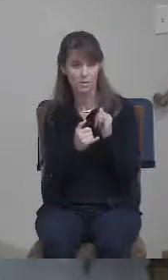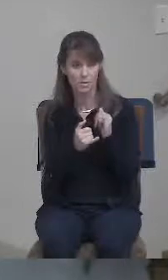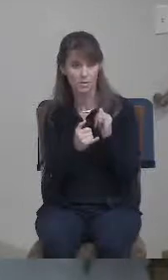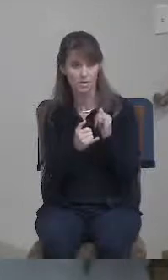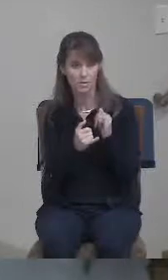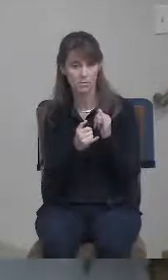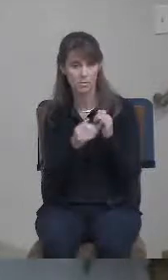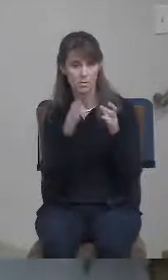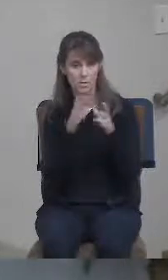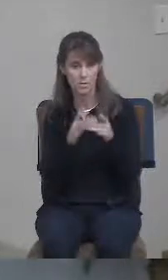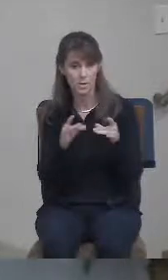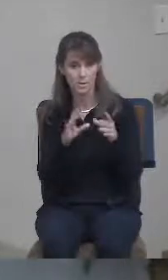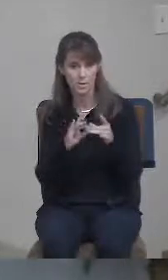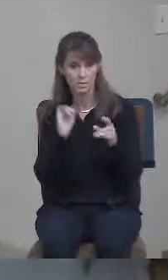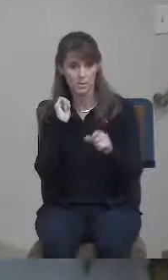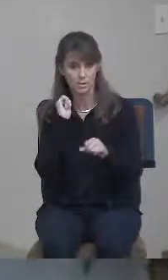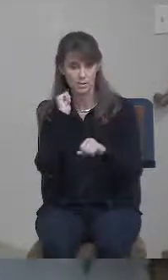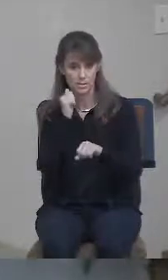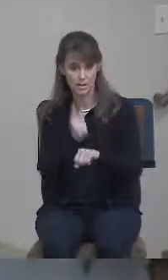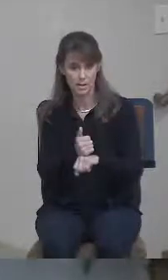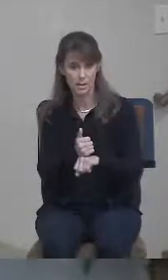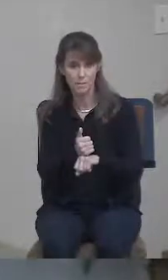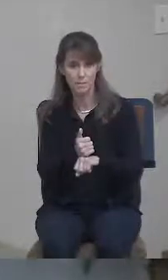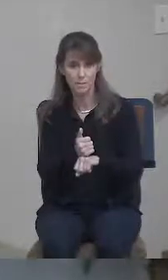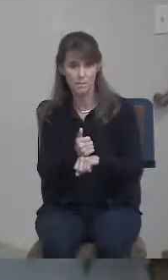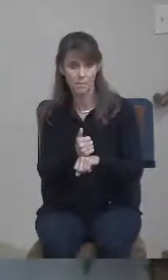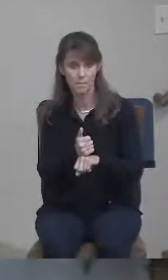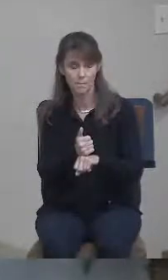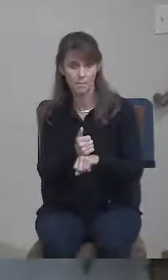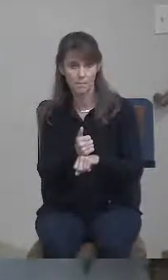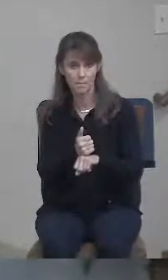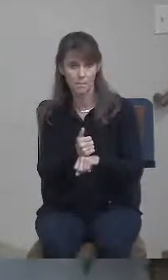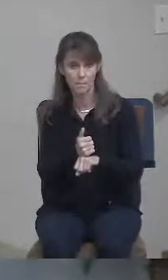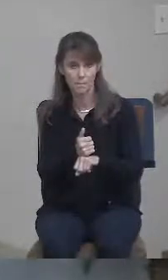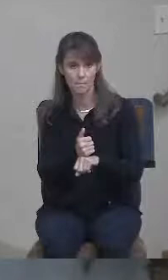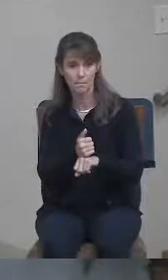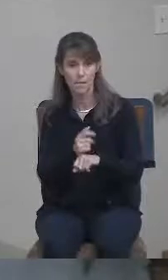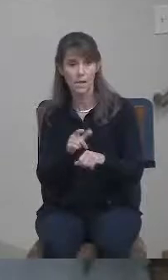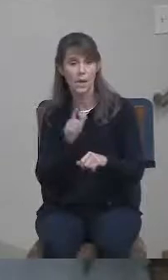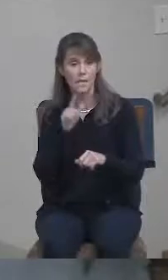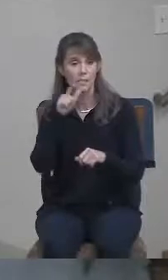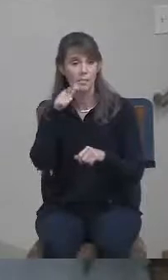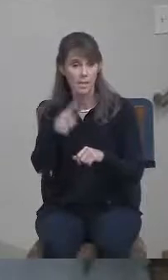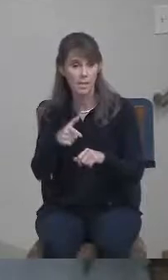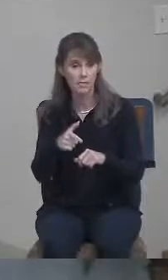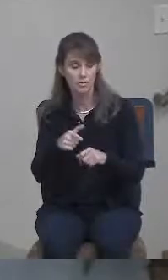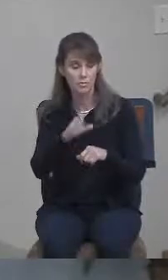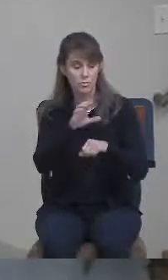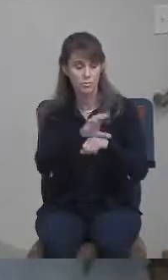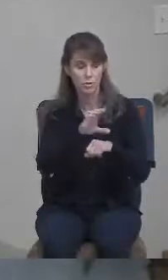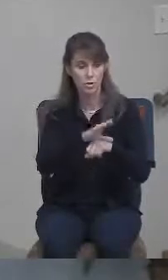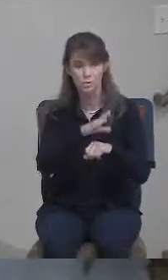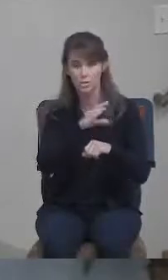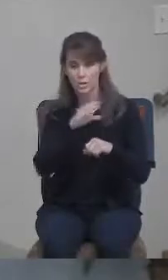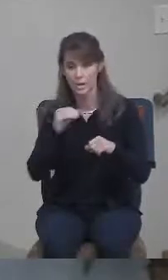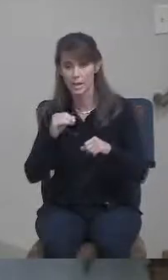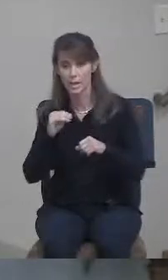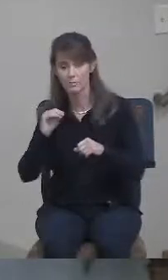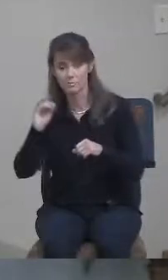state union were abolished. So early on, there was religion